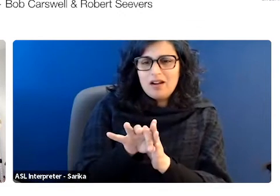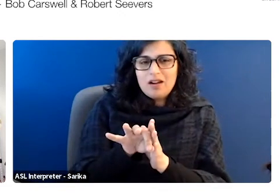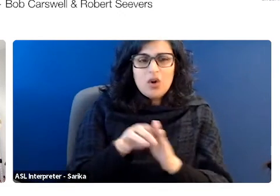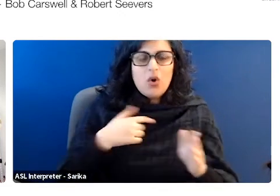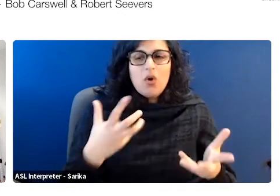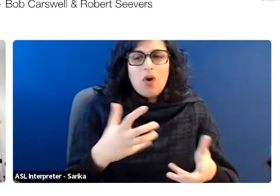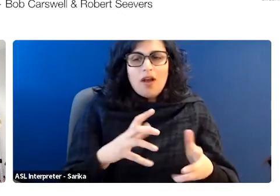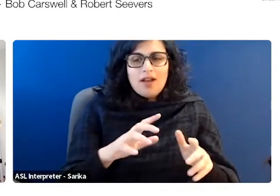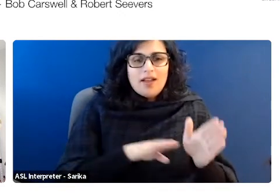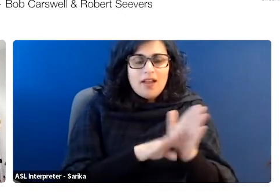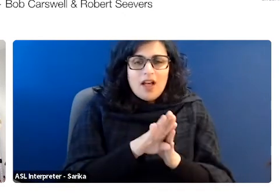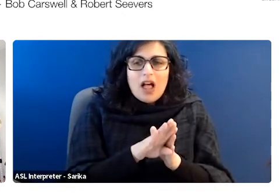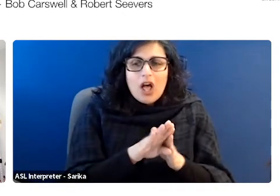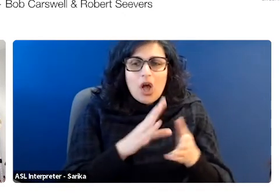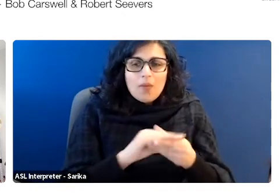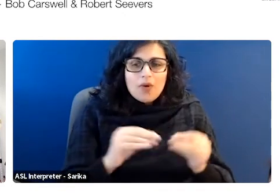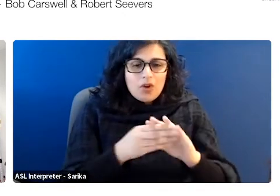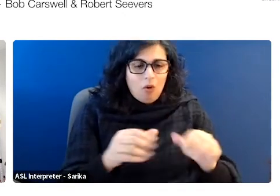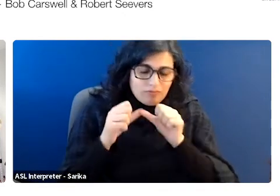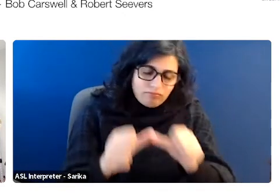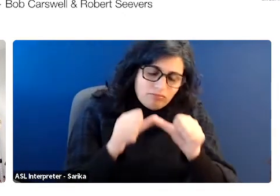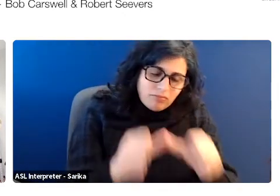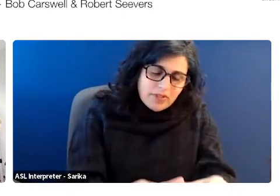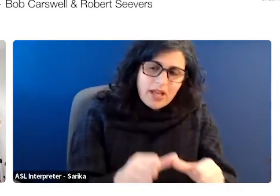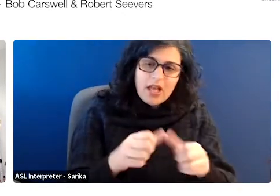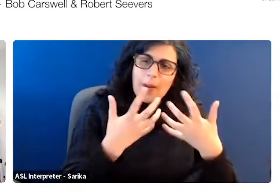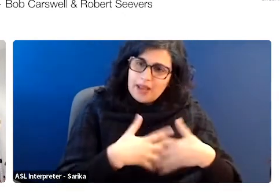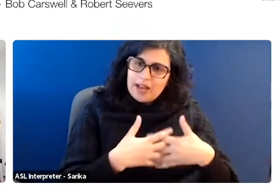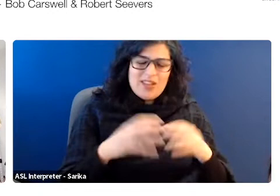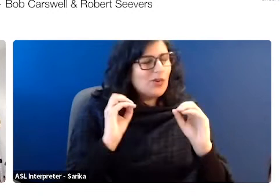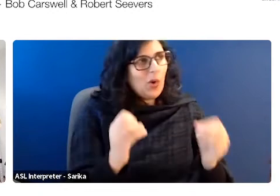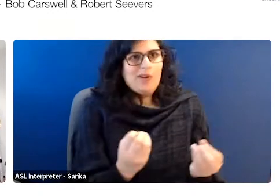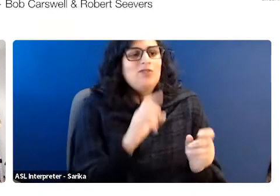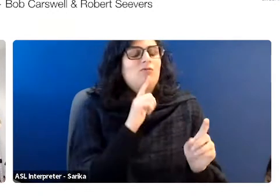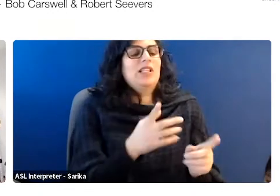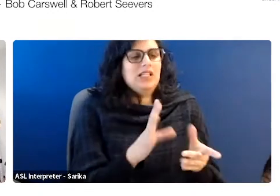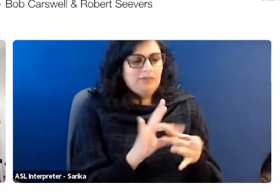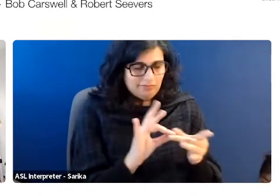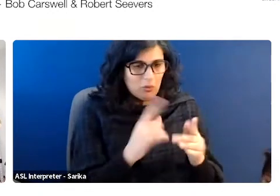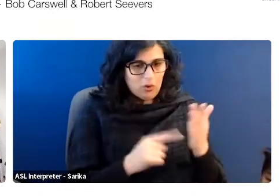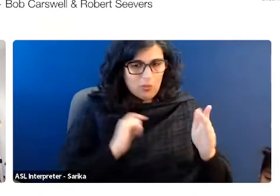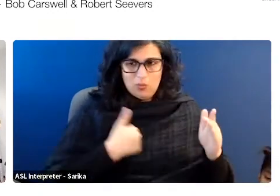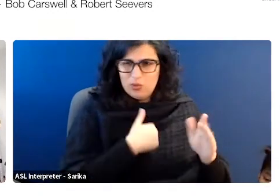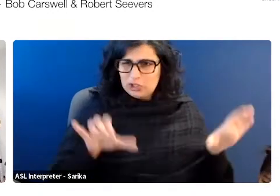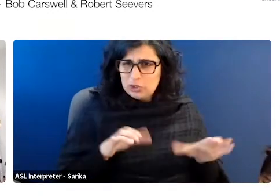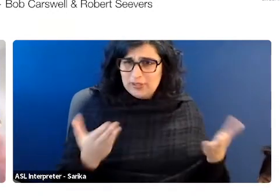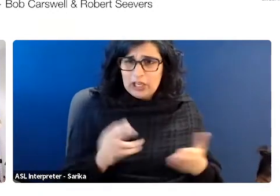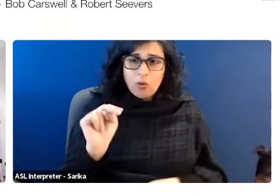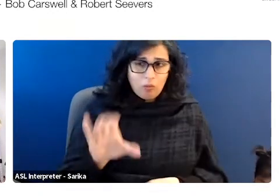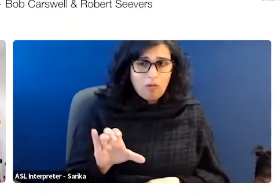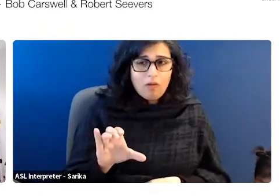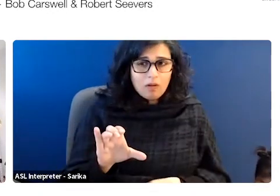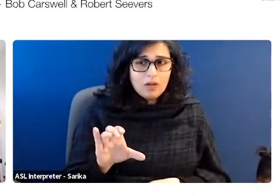create a story of sustainable textile manufacturing that really nobody's telling about what we're doing in North Carolina as